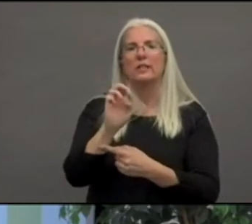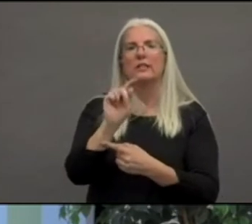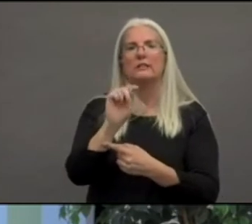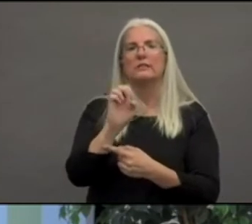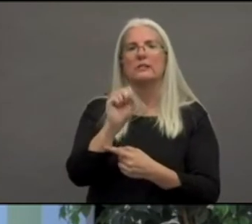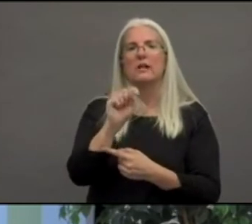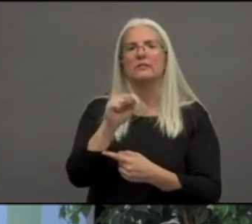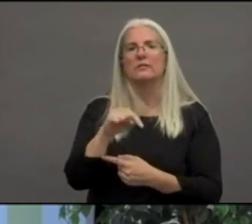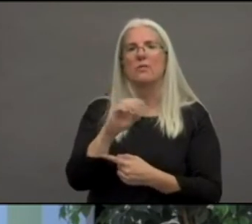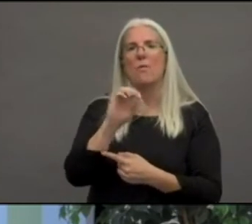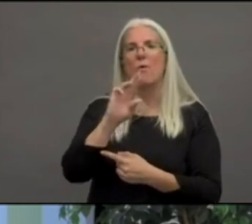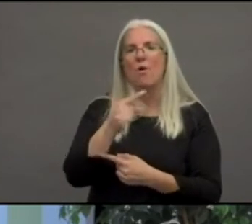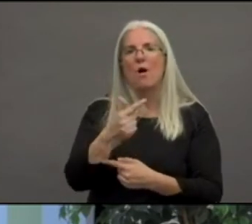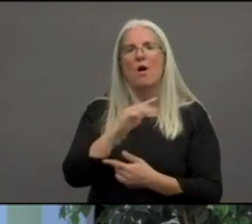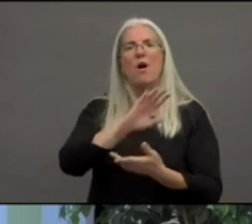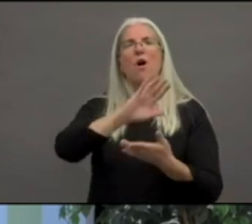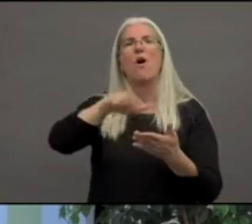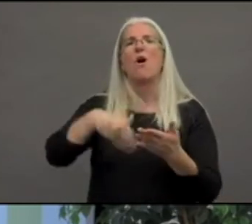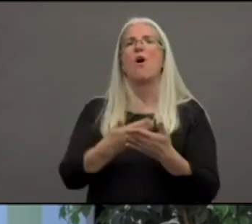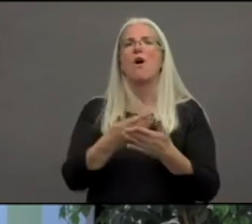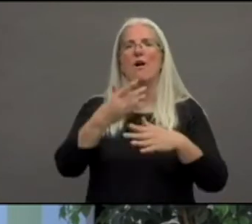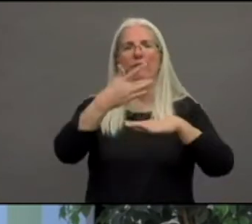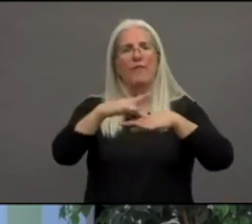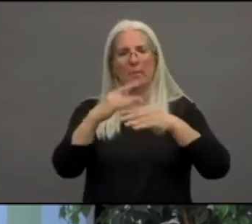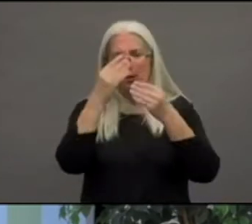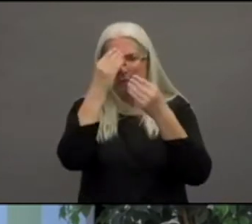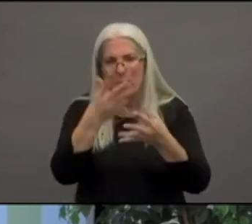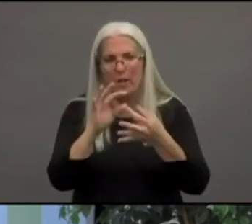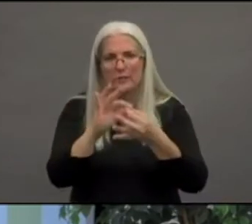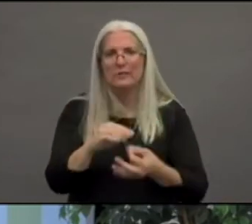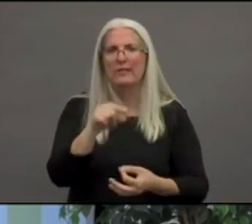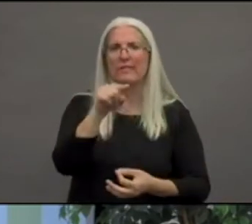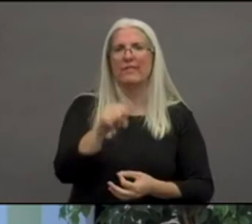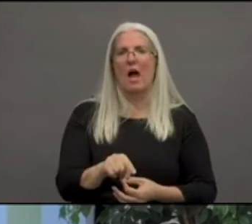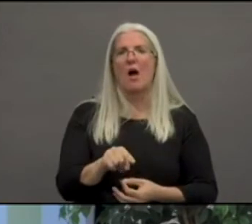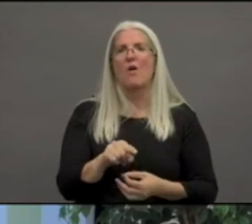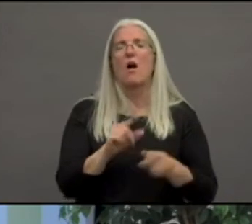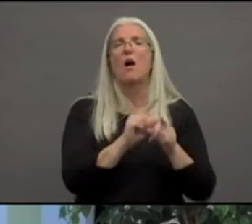And for all things COVID related, you want to visit